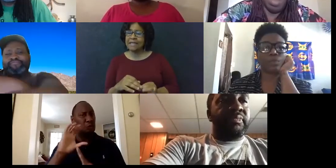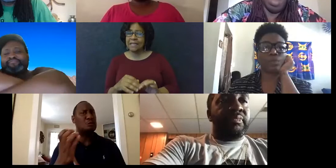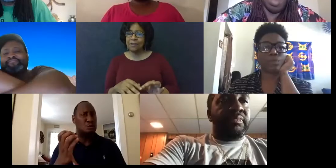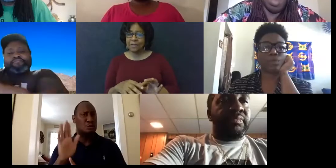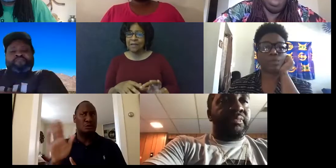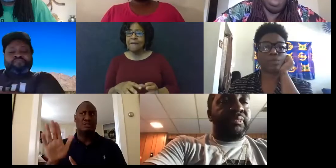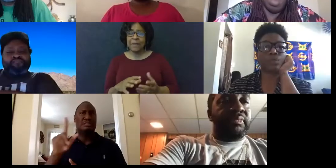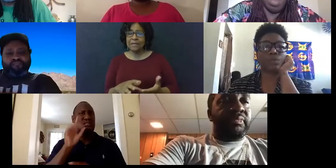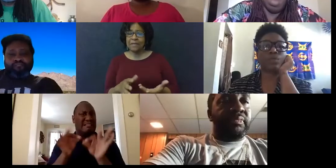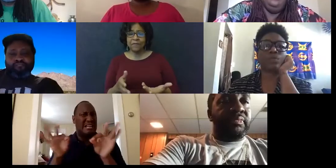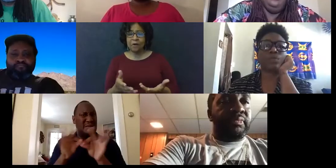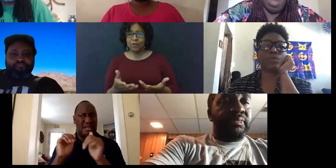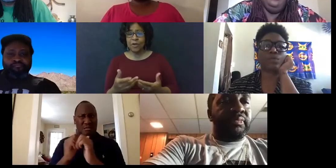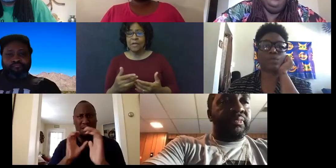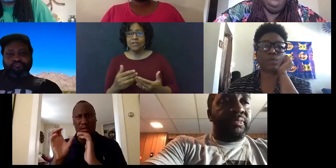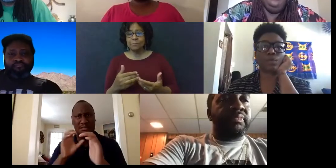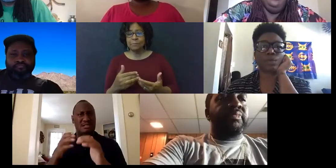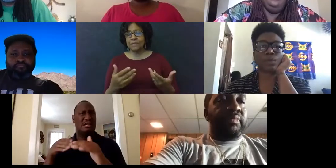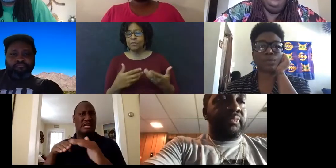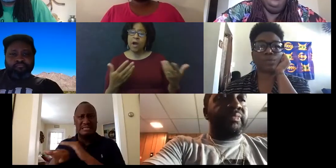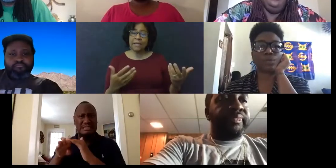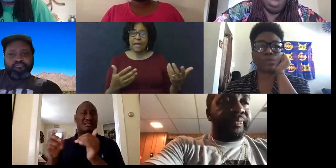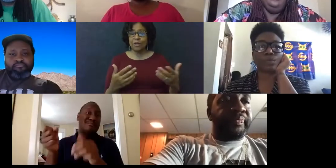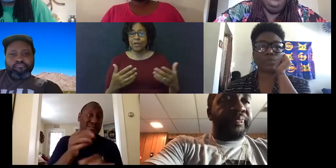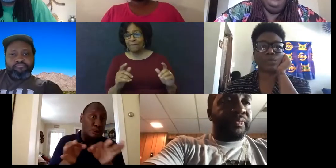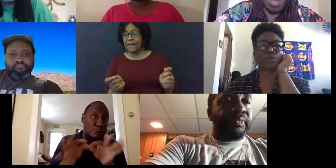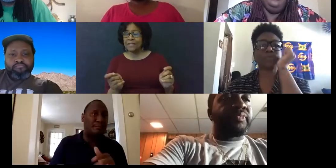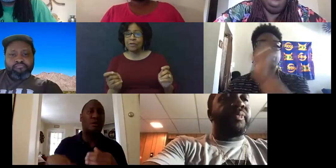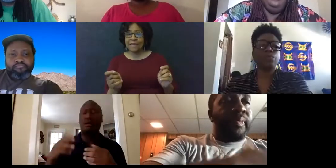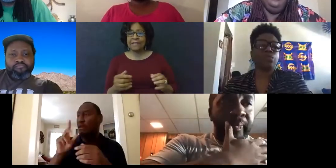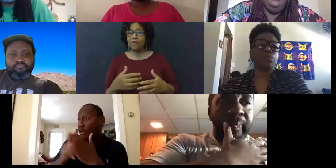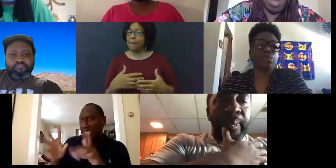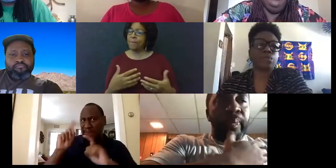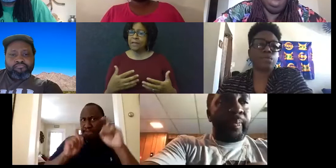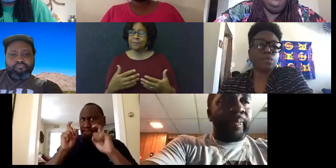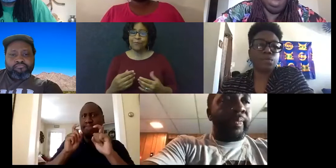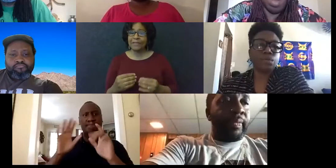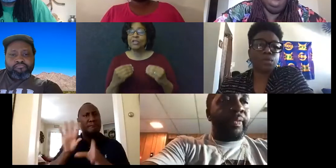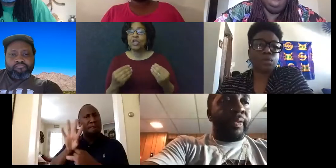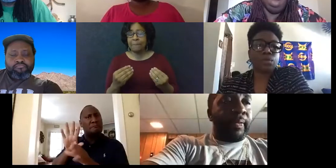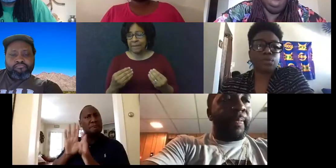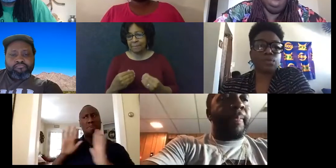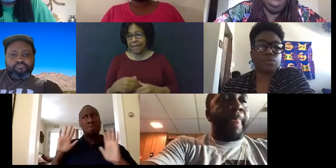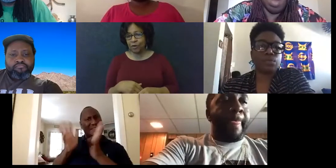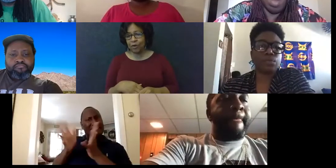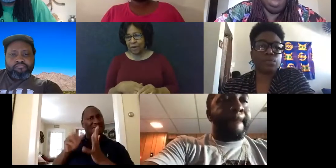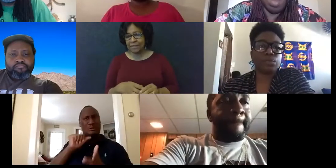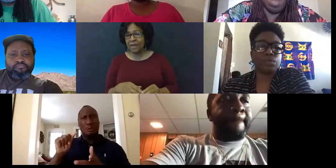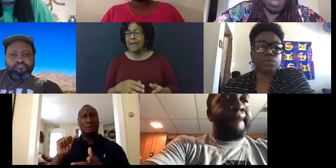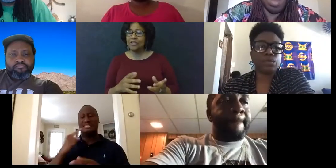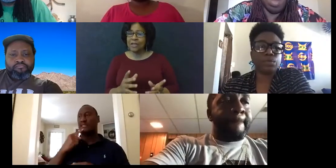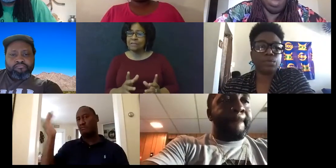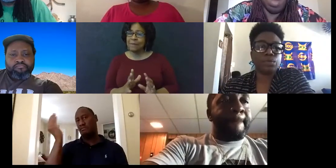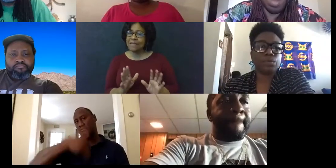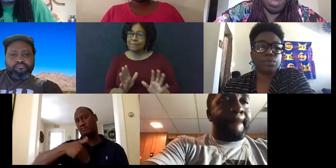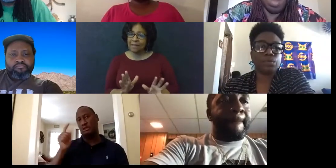understand clearly that in deaf culture, just because I'm talking loudly or my face looks active or my body is moving does not mean I'm angry or aggressive.